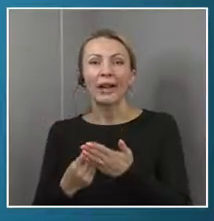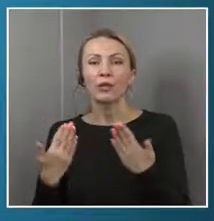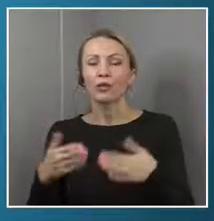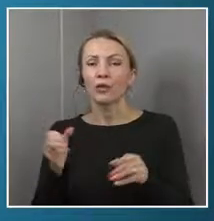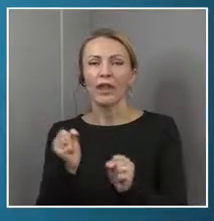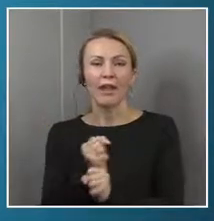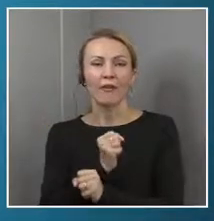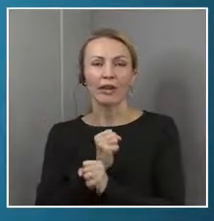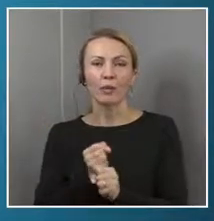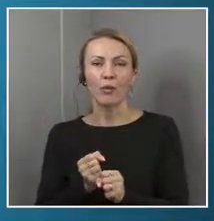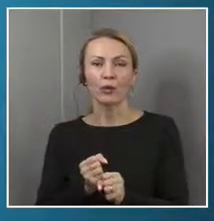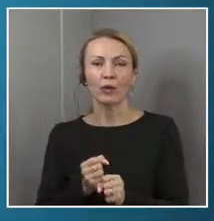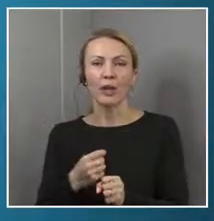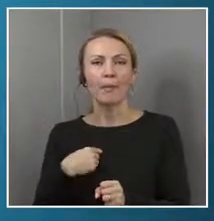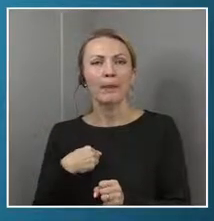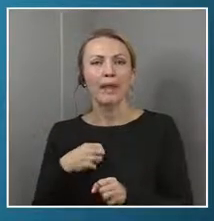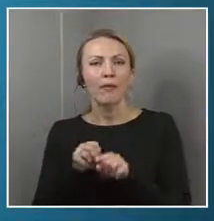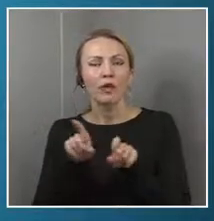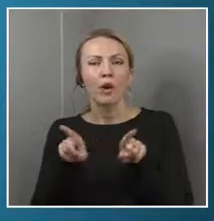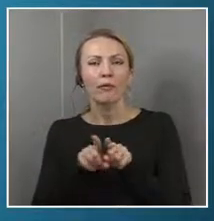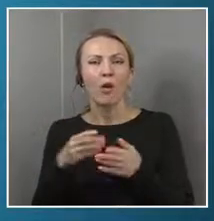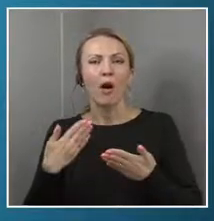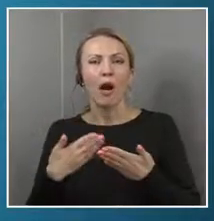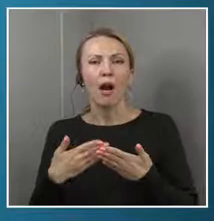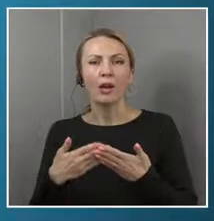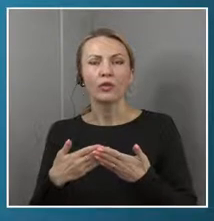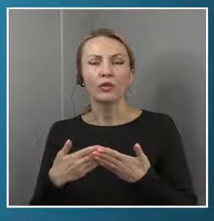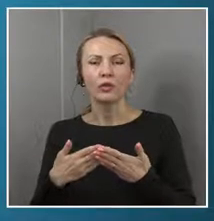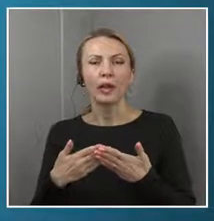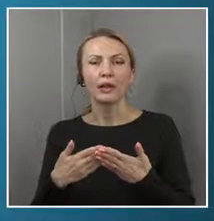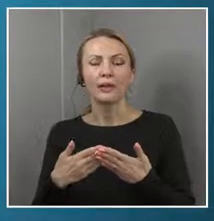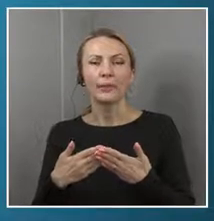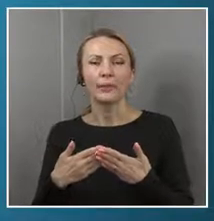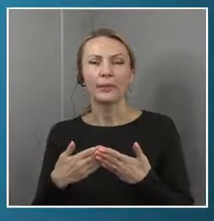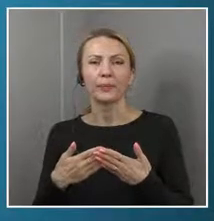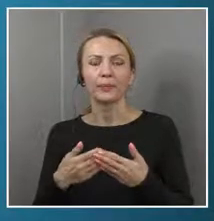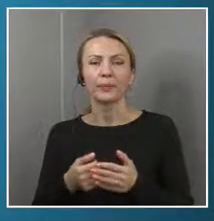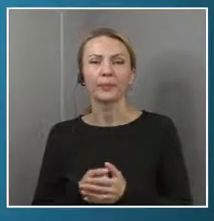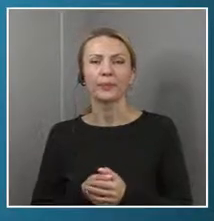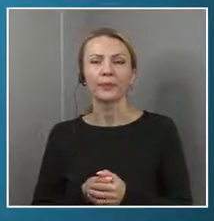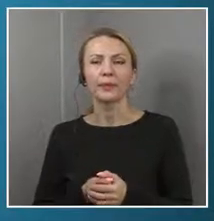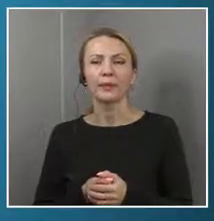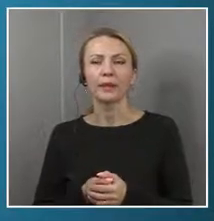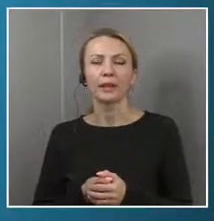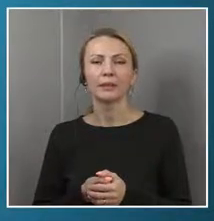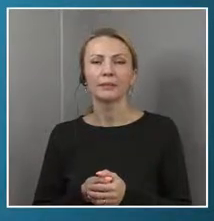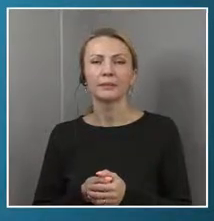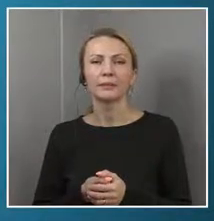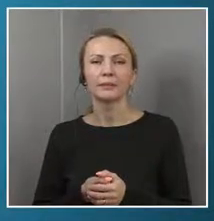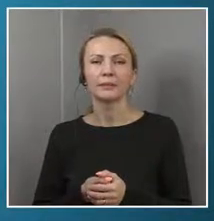today's collectors to chart new territory is the globalization of the markets and the